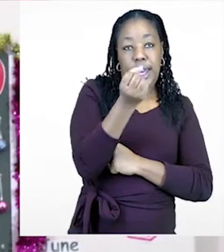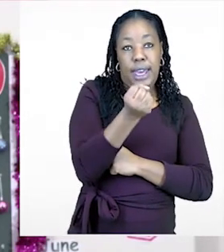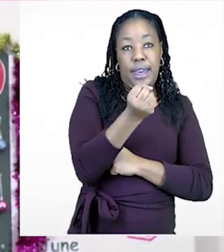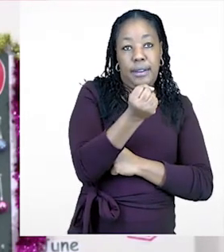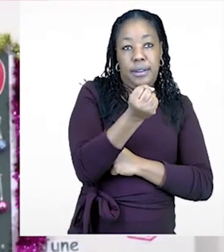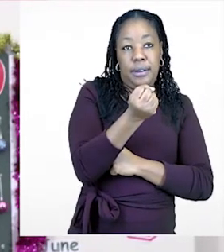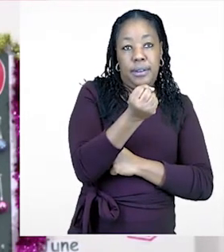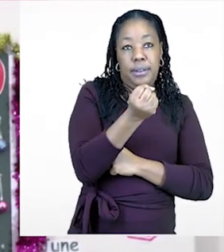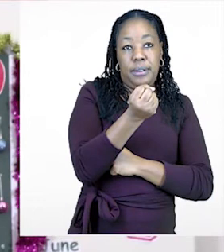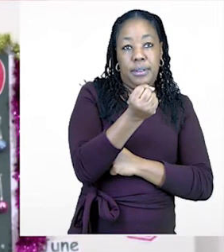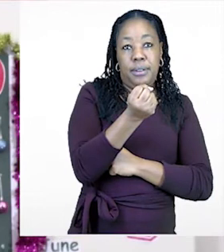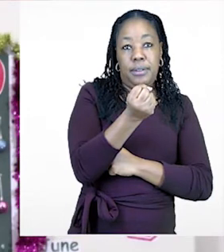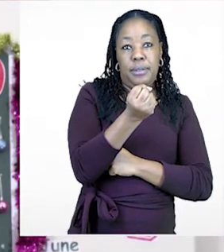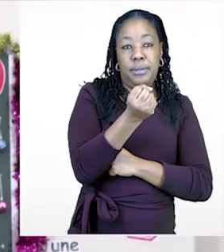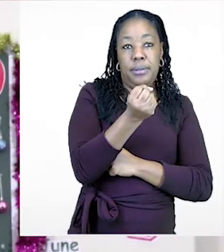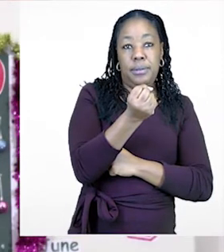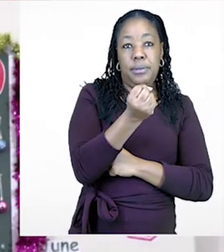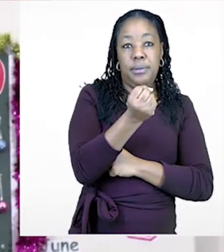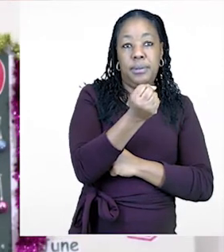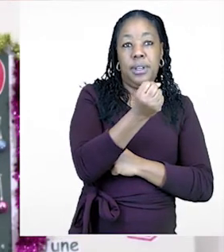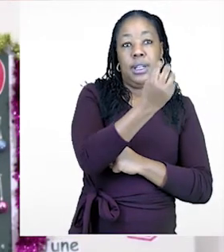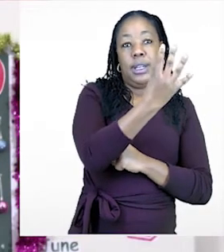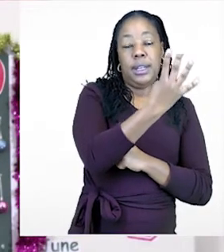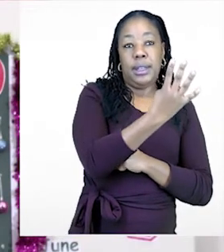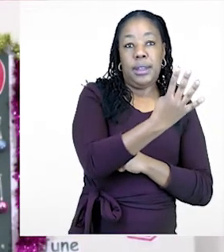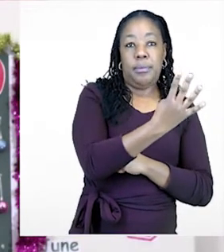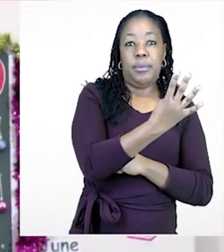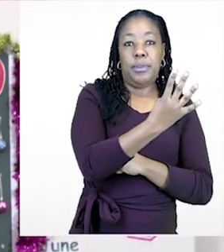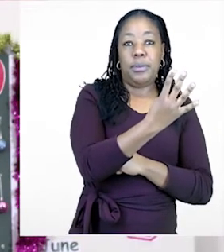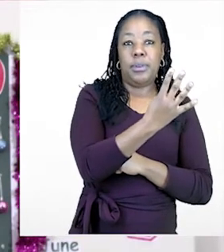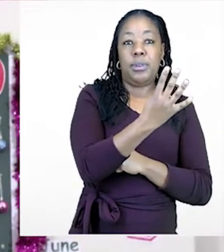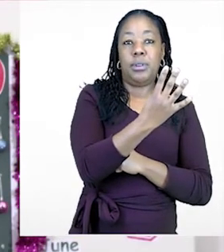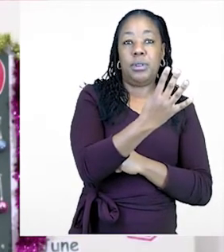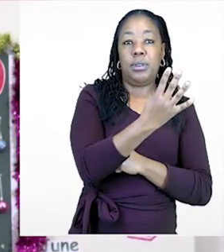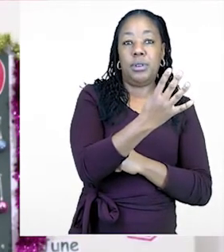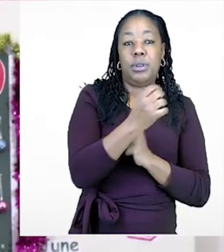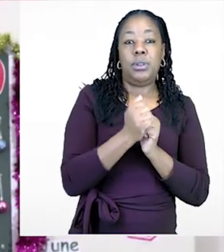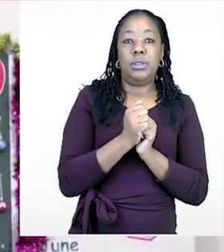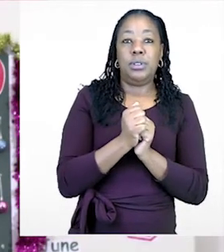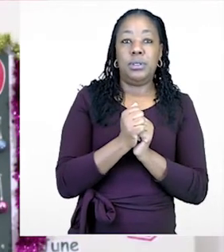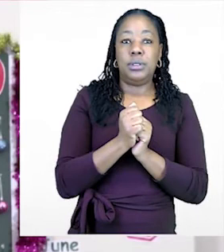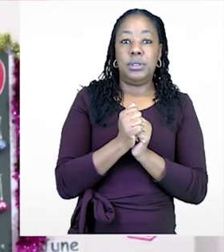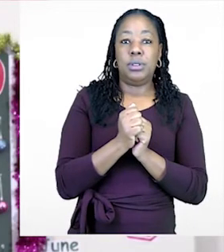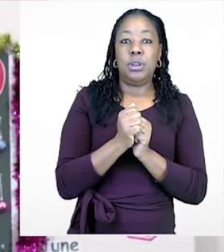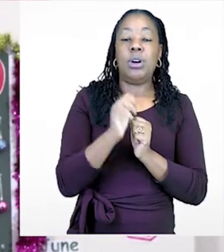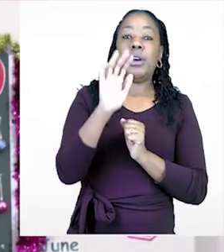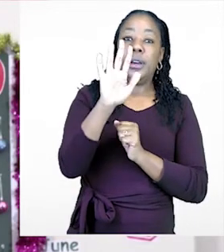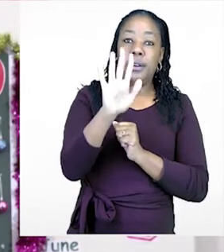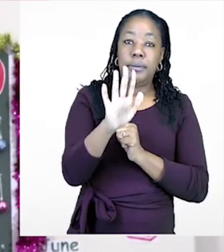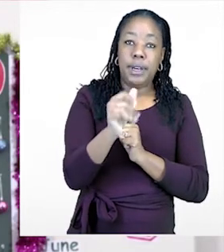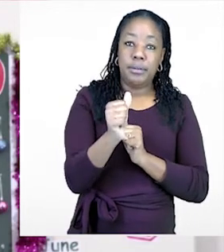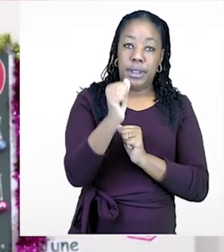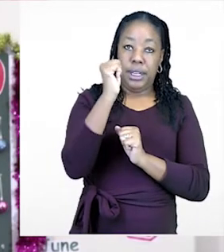we have one less from 5, one less from 5 is 4. Just like on